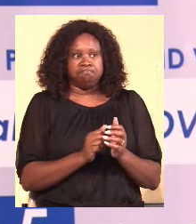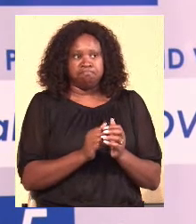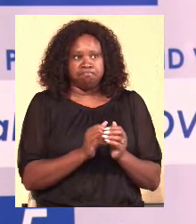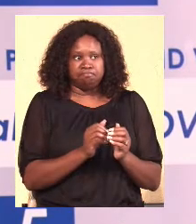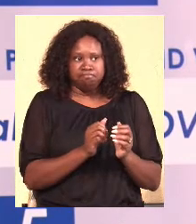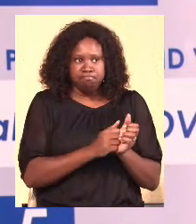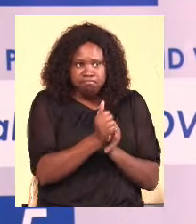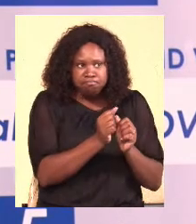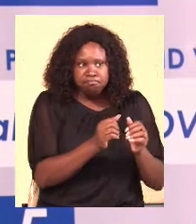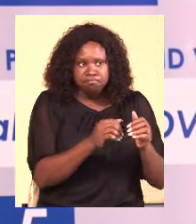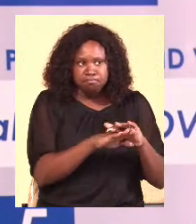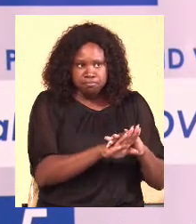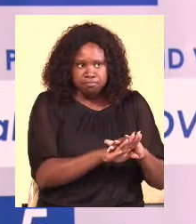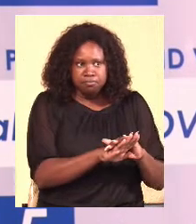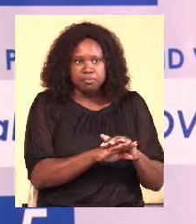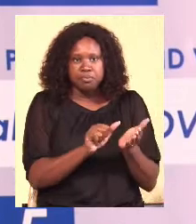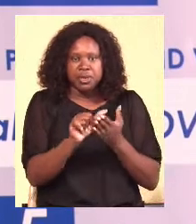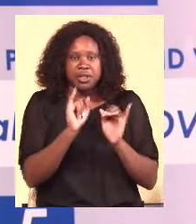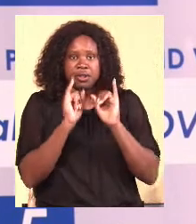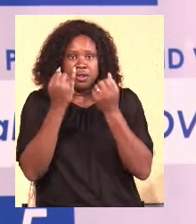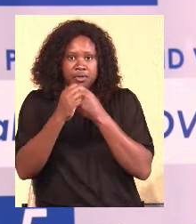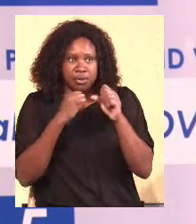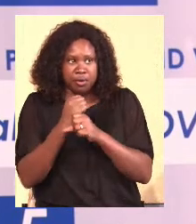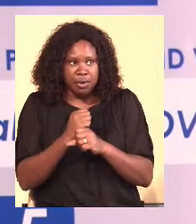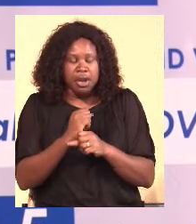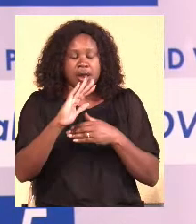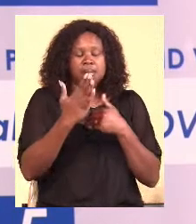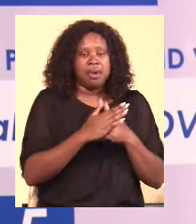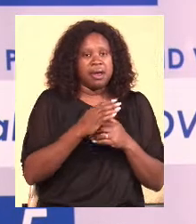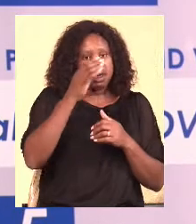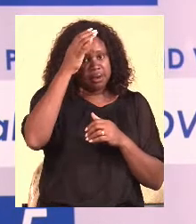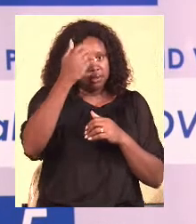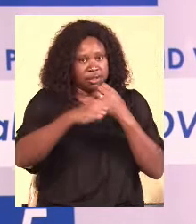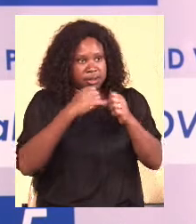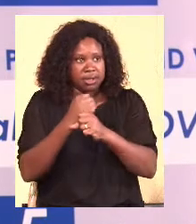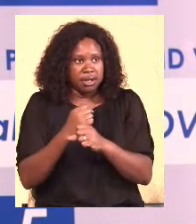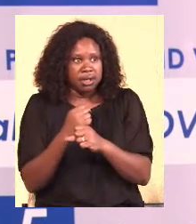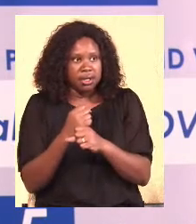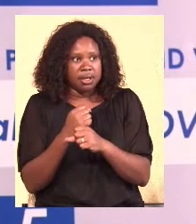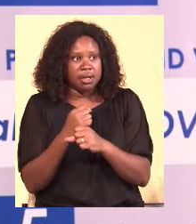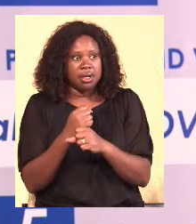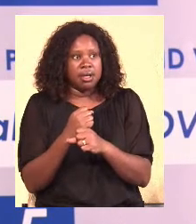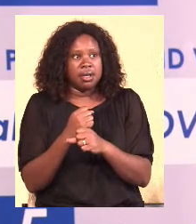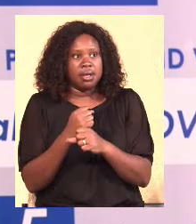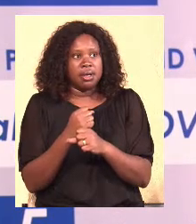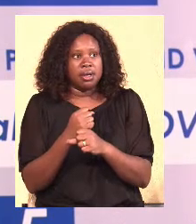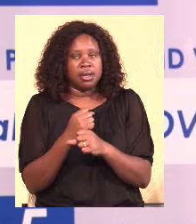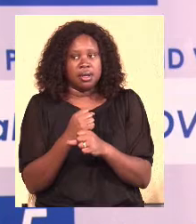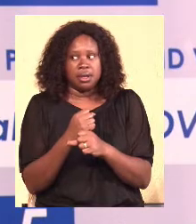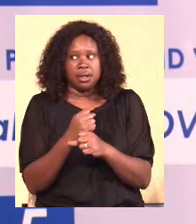the institutions for the year and come back the next academic year, but not then they wouldn't